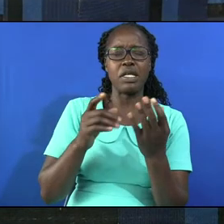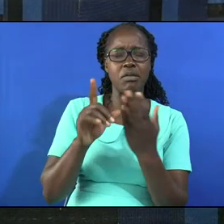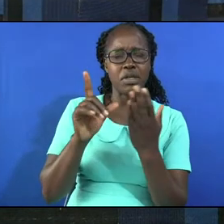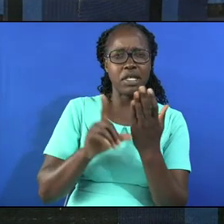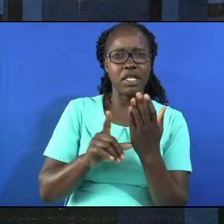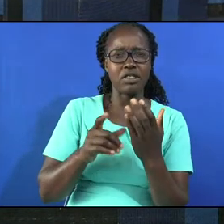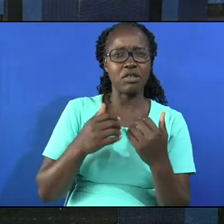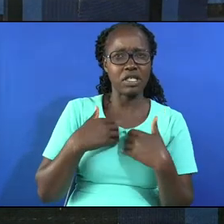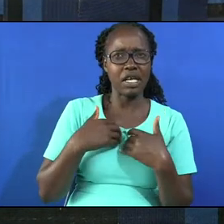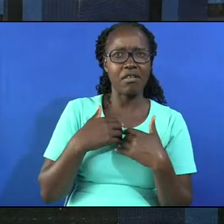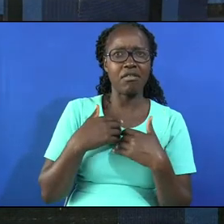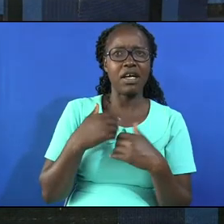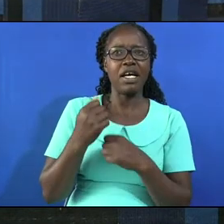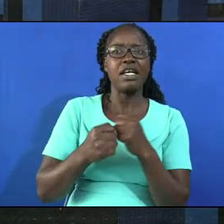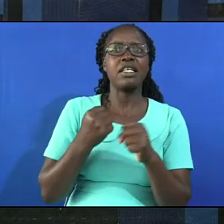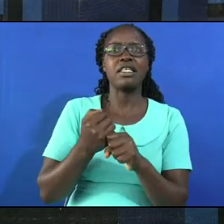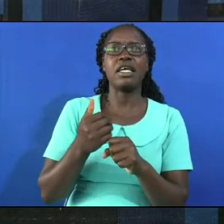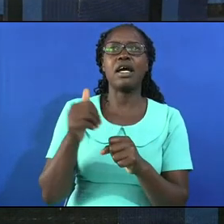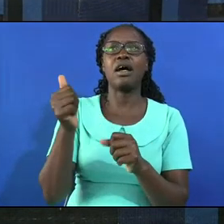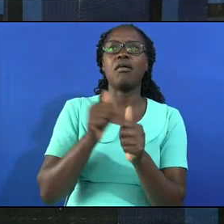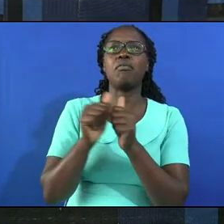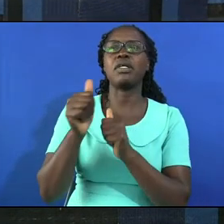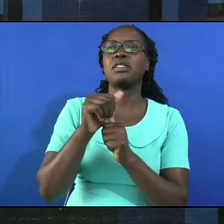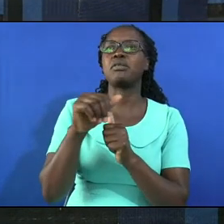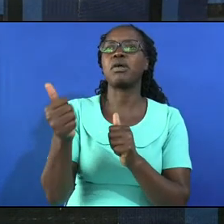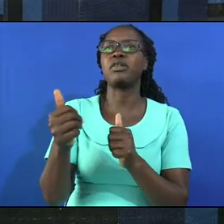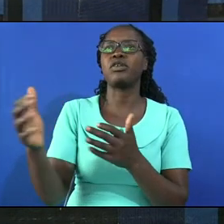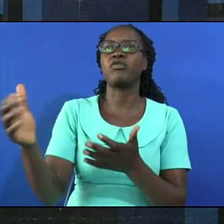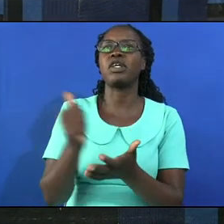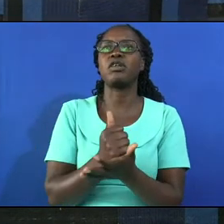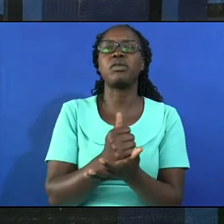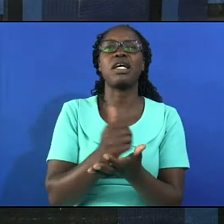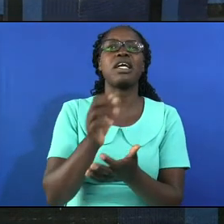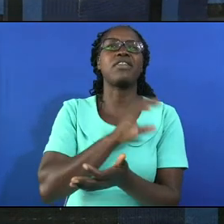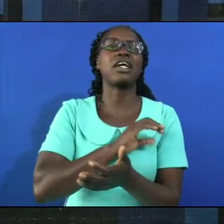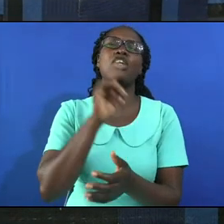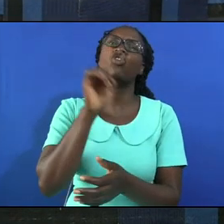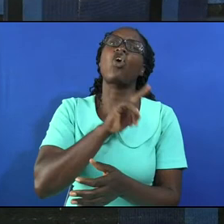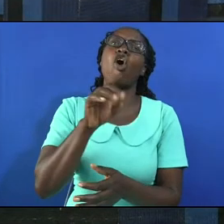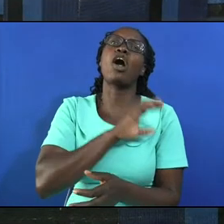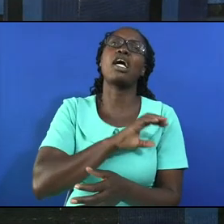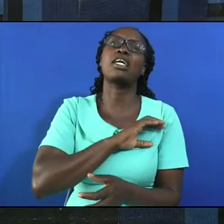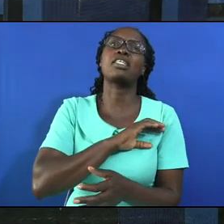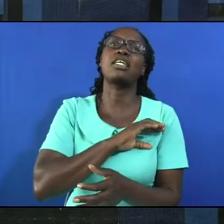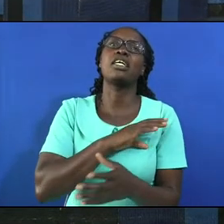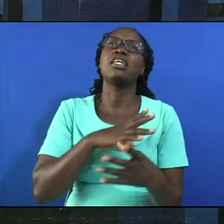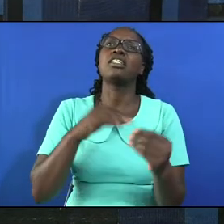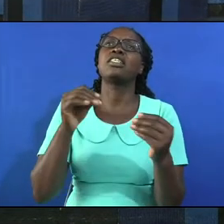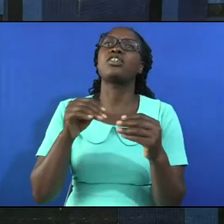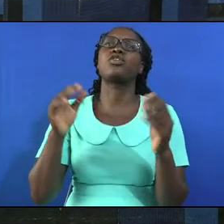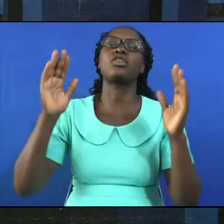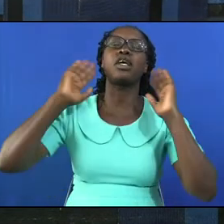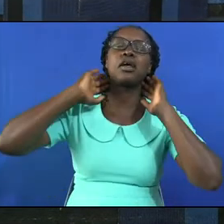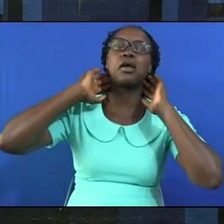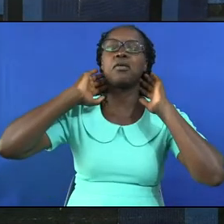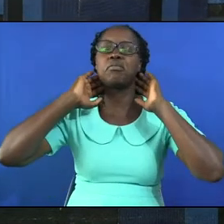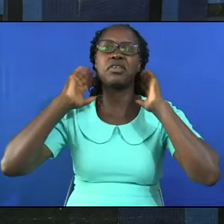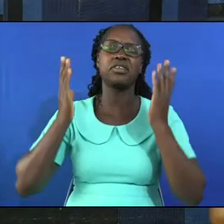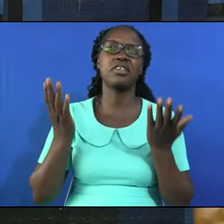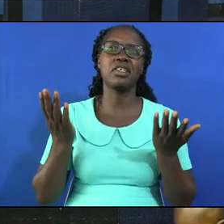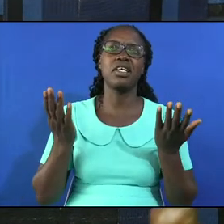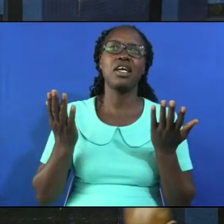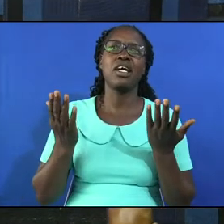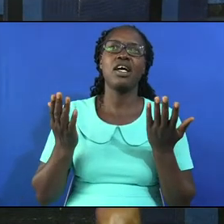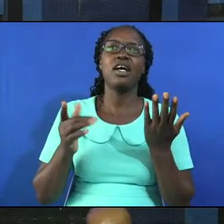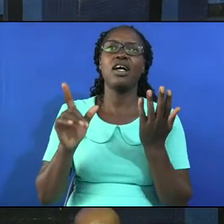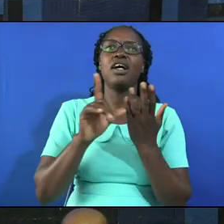And hardly a year has gone by, you have adopted another character, wrong character, taking you to the ditch. How